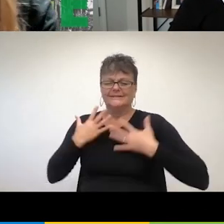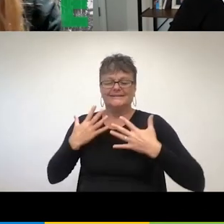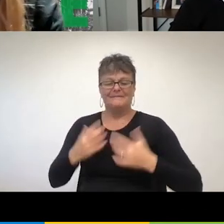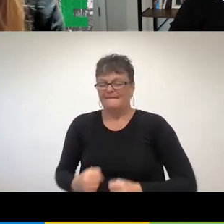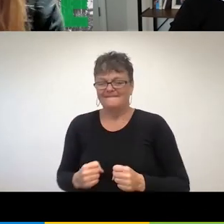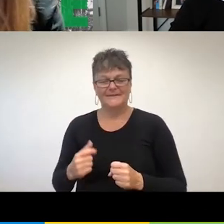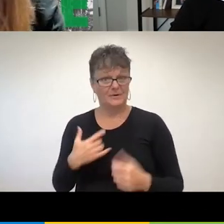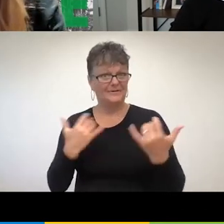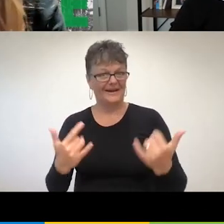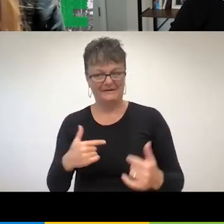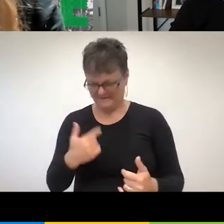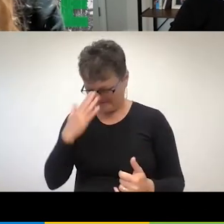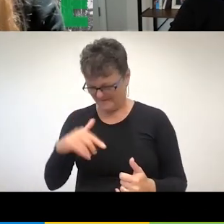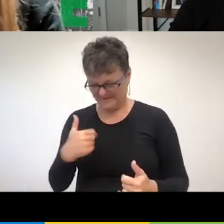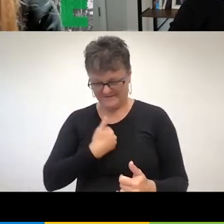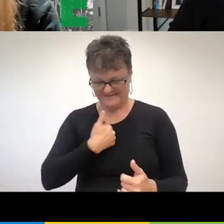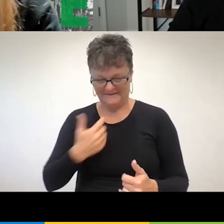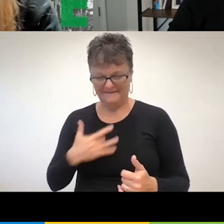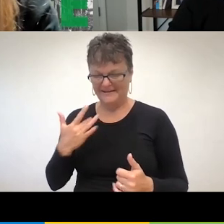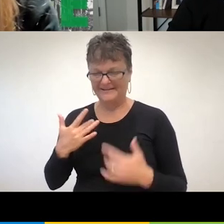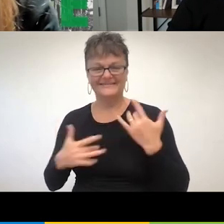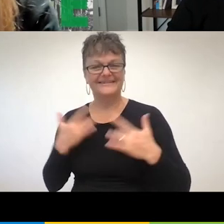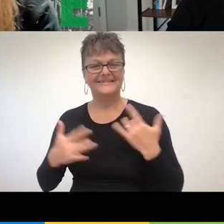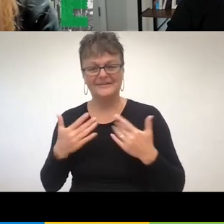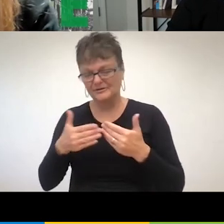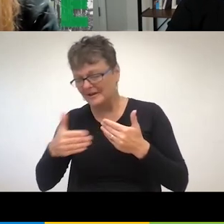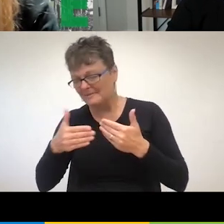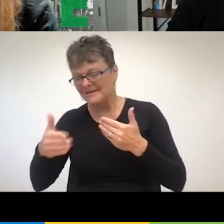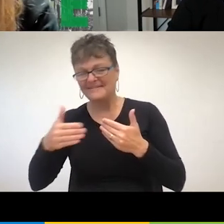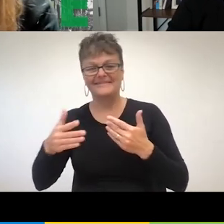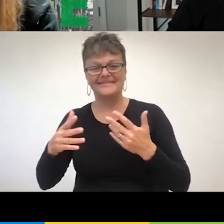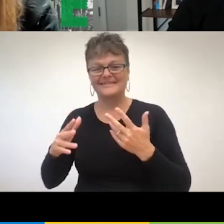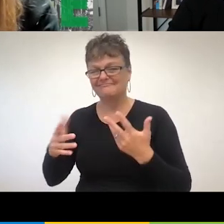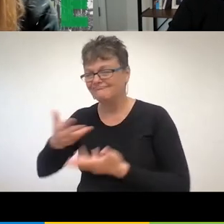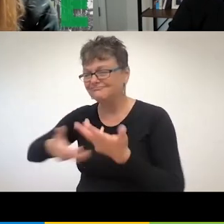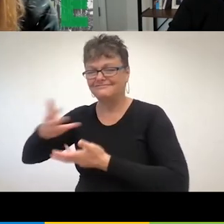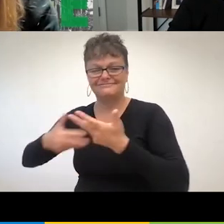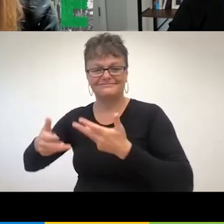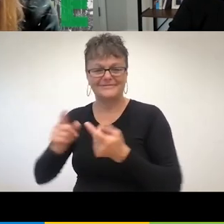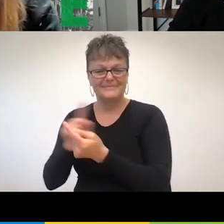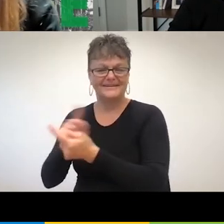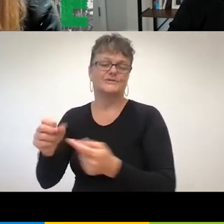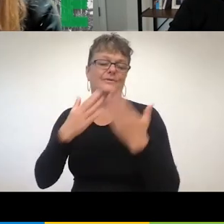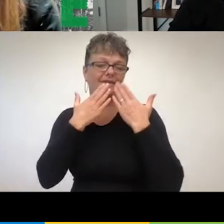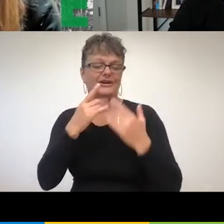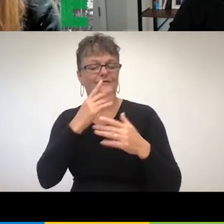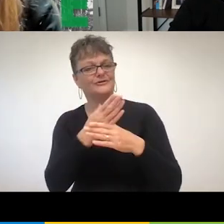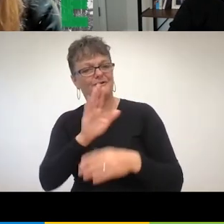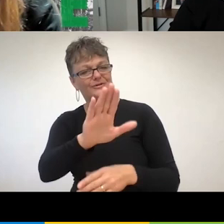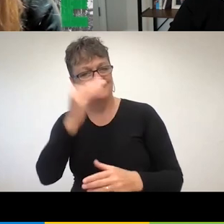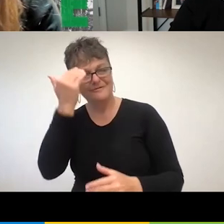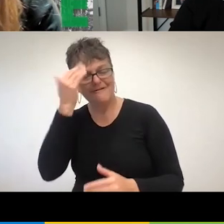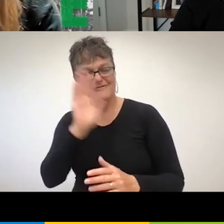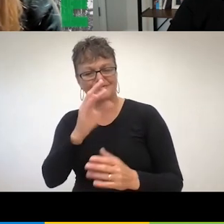excited about the coming weeks and months together. So really want to thank you for being here and sharing all of your knowledge and expertise. I